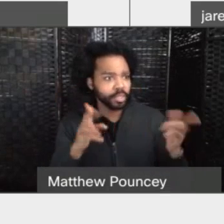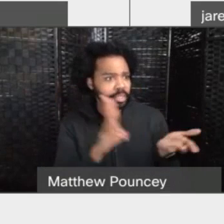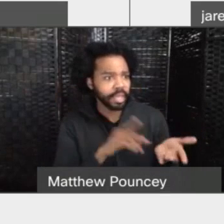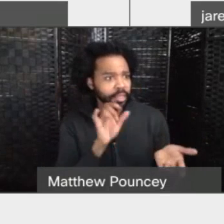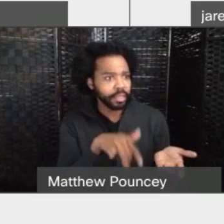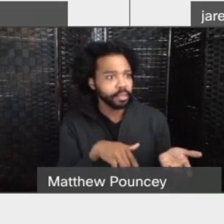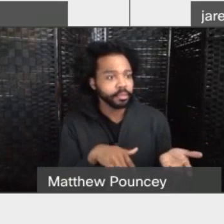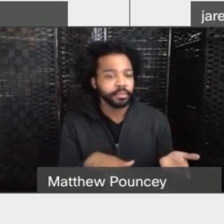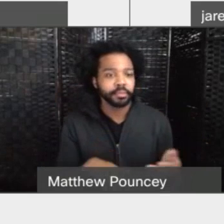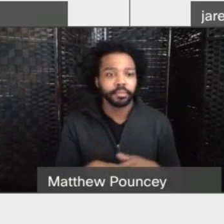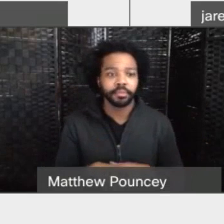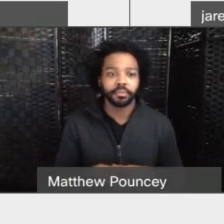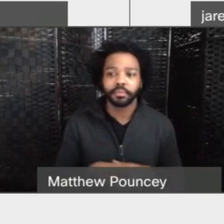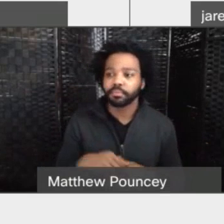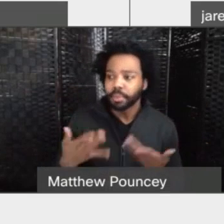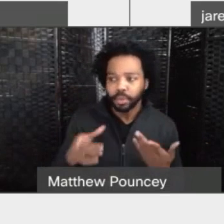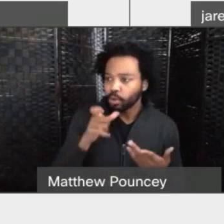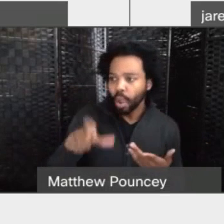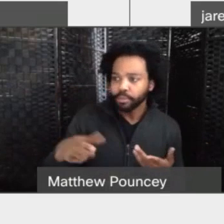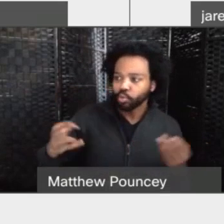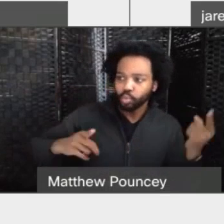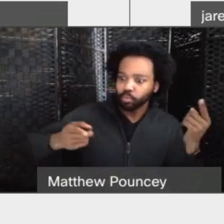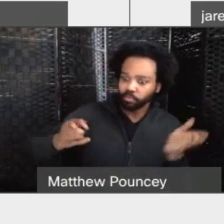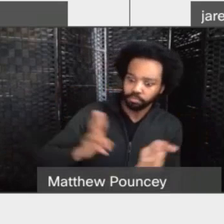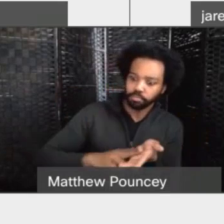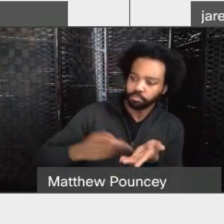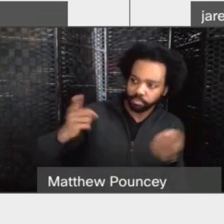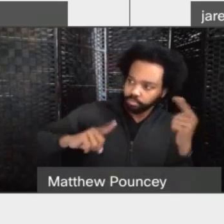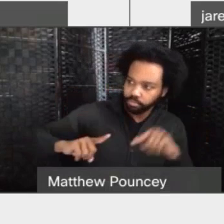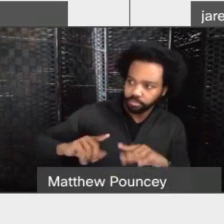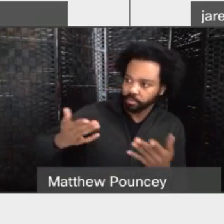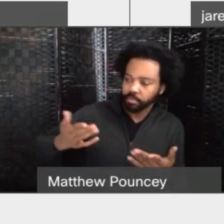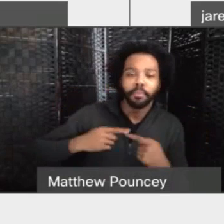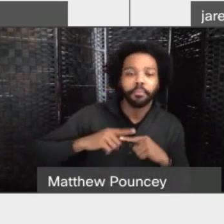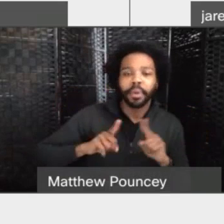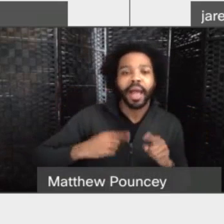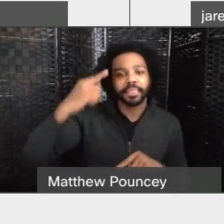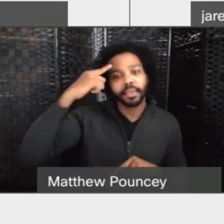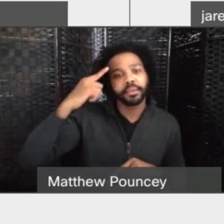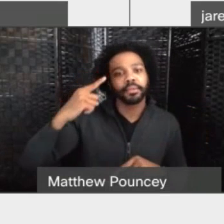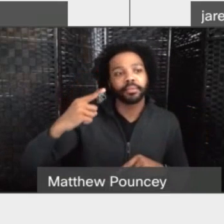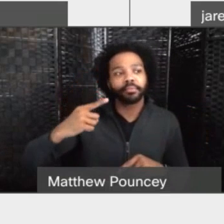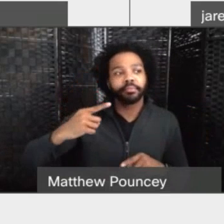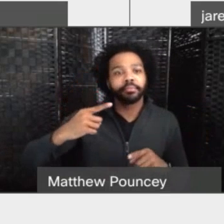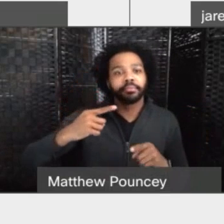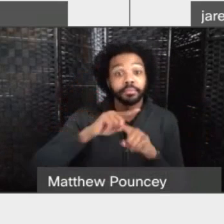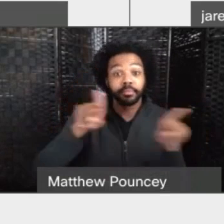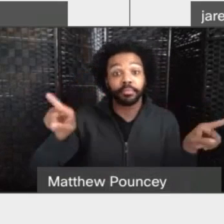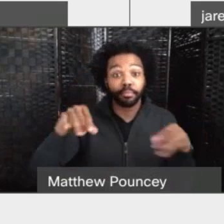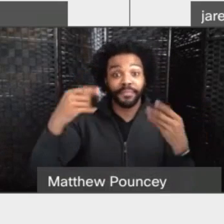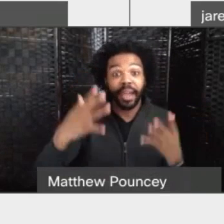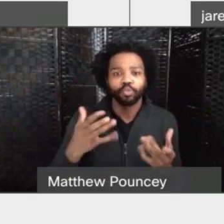you have to sign for, why would you need to? But I think providers, out of abundance of caution